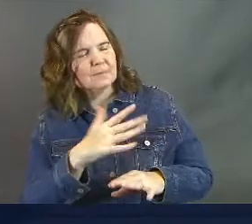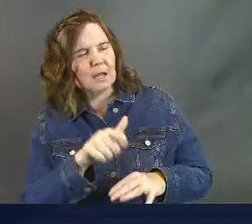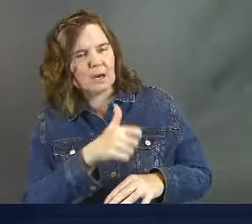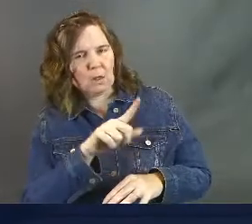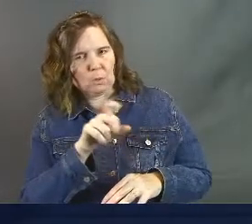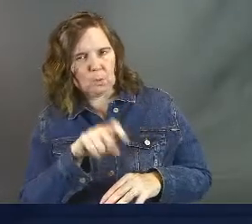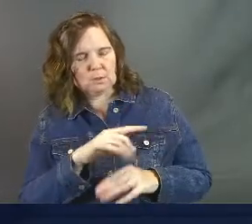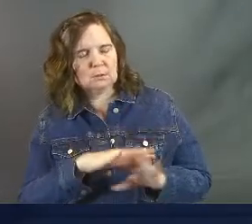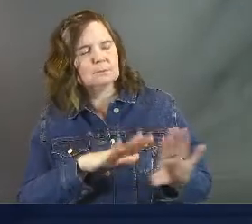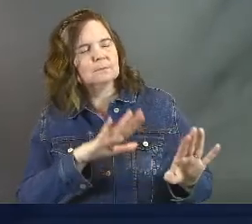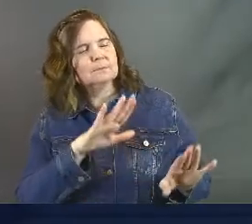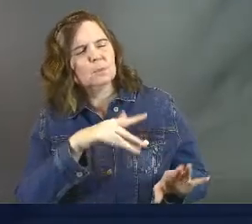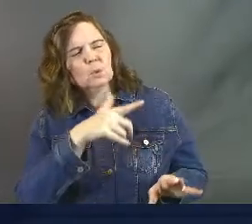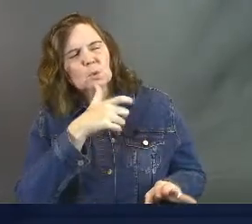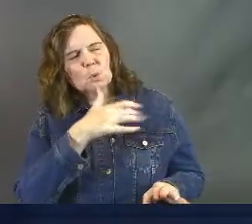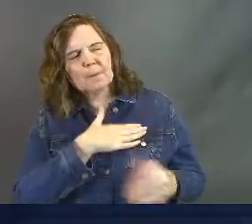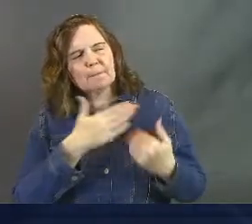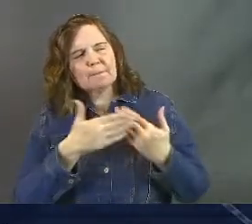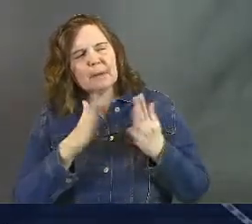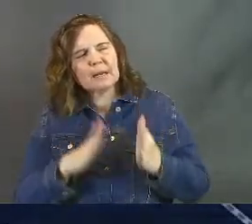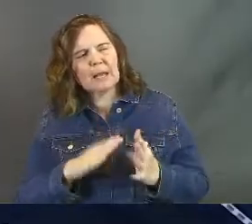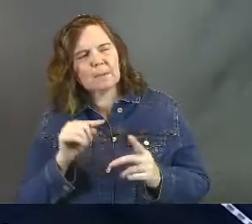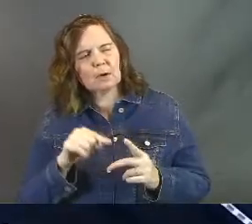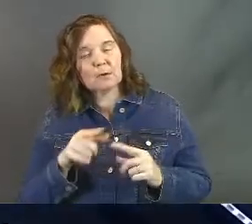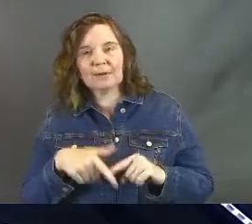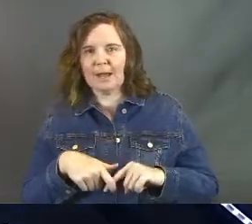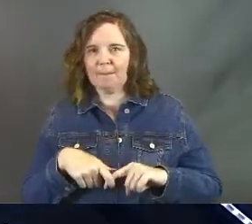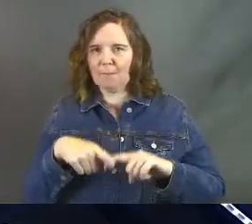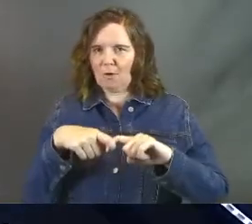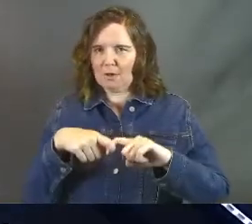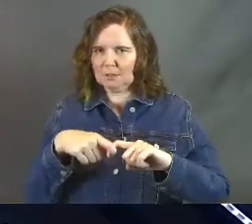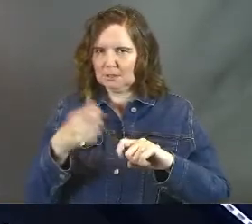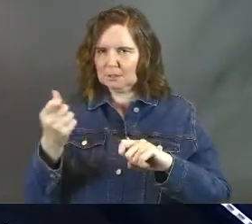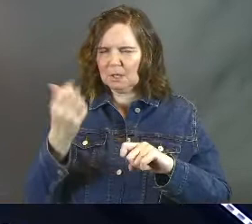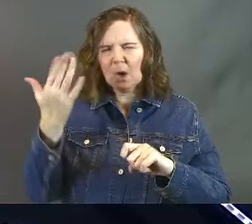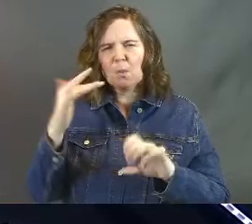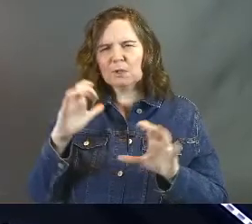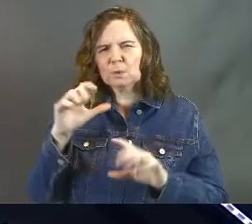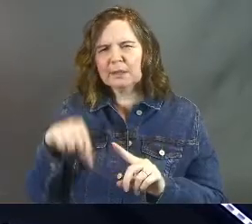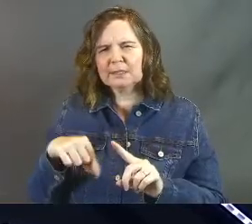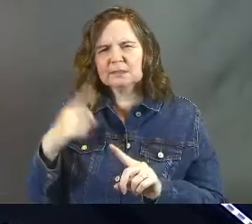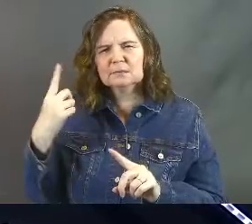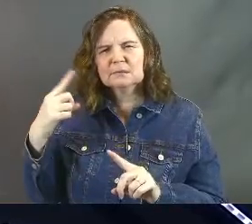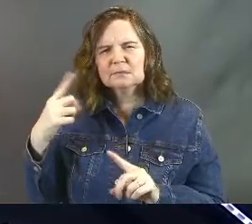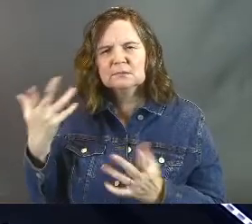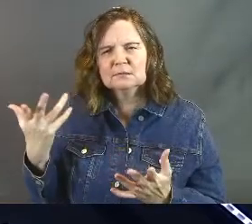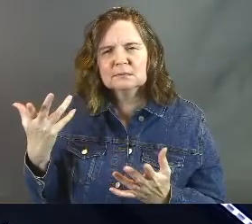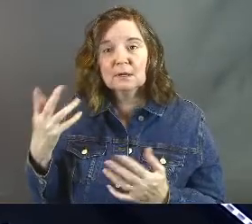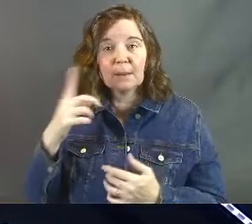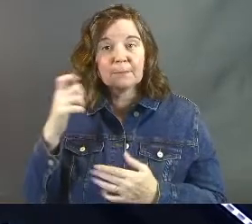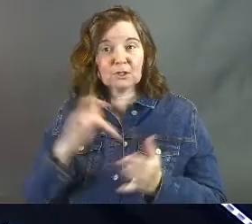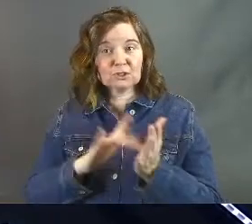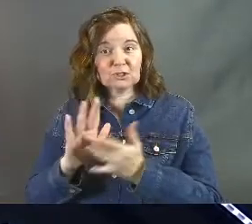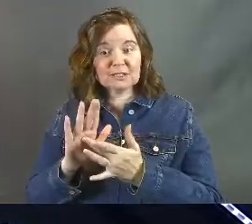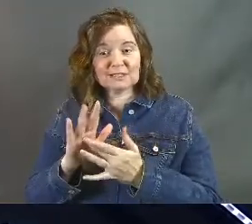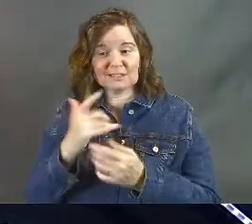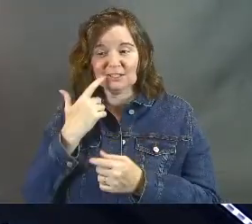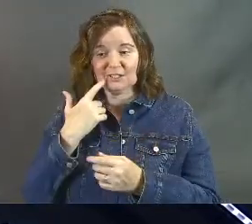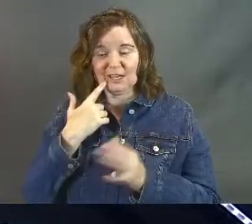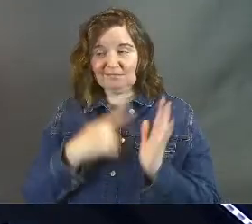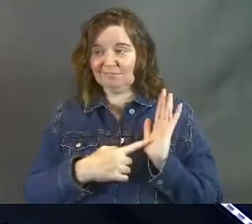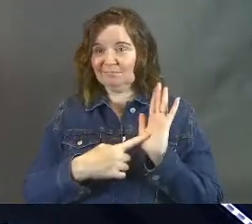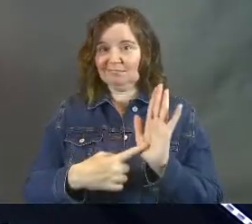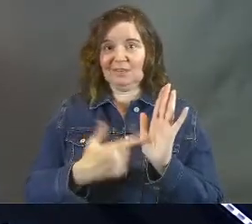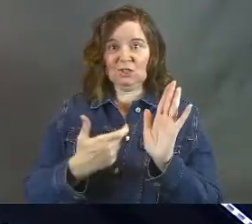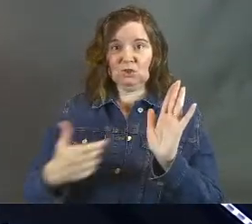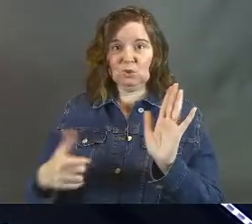another question. "And who is my neighbor?" Now pause there. Why is he doing this? Because Jesus has just held up